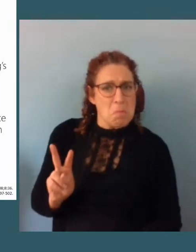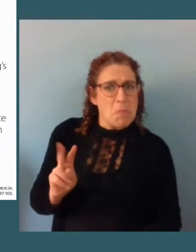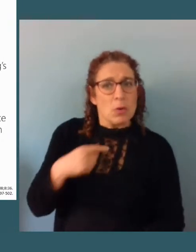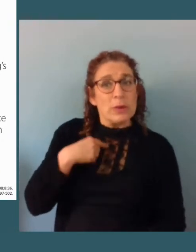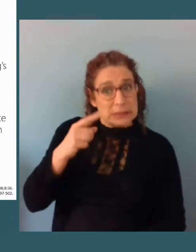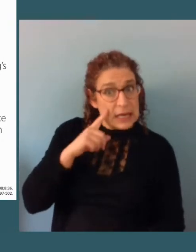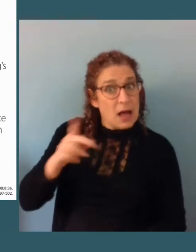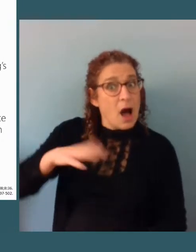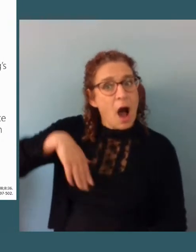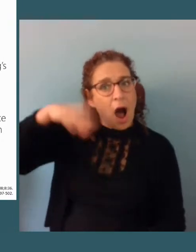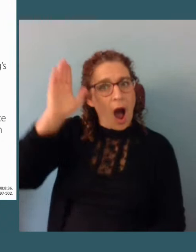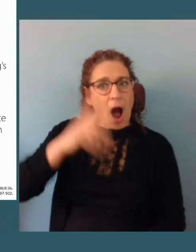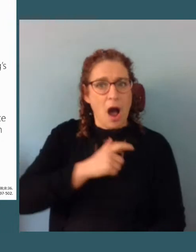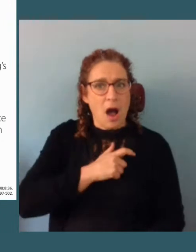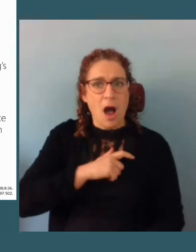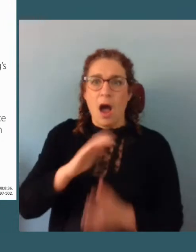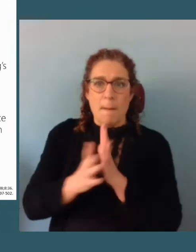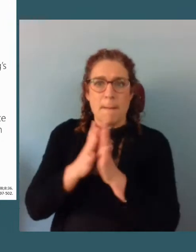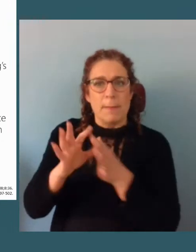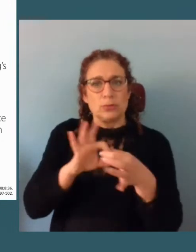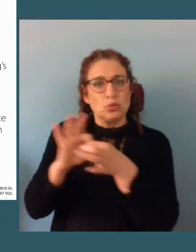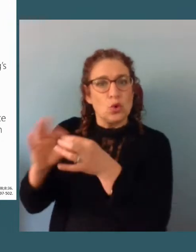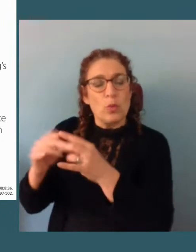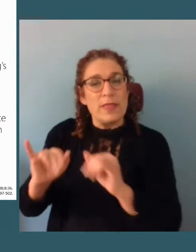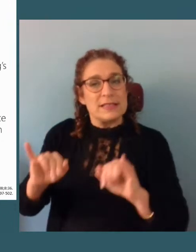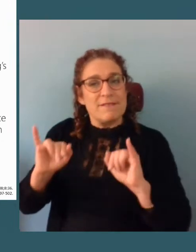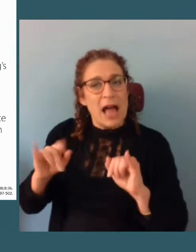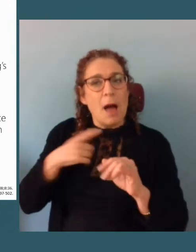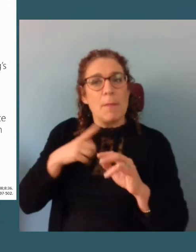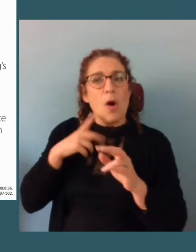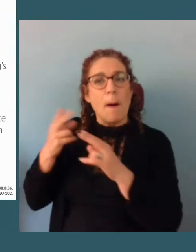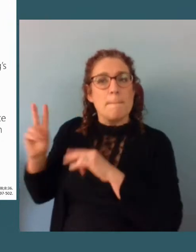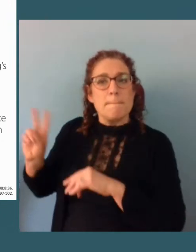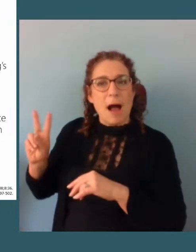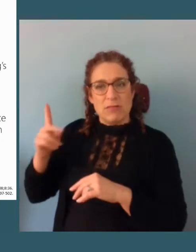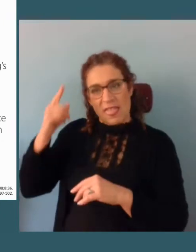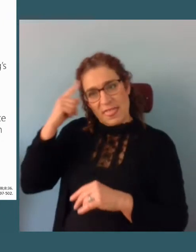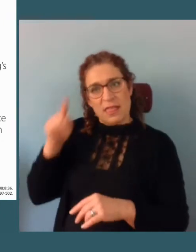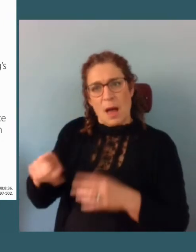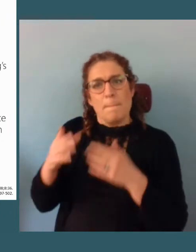of severity. So parents see their child as having a more severe